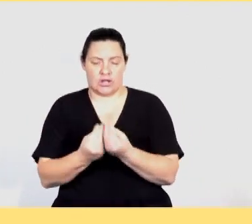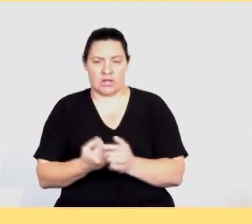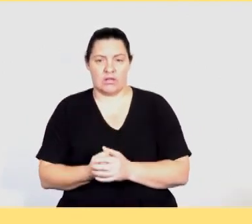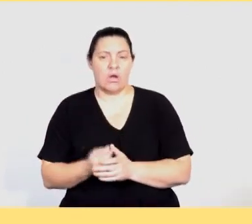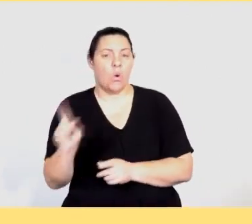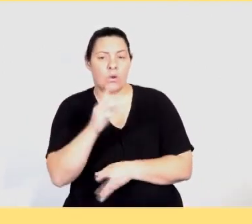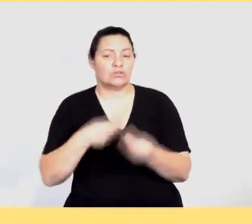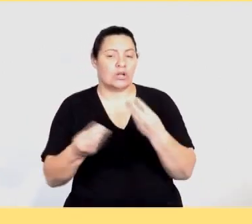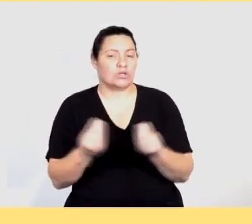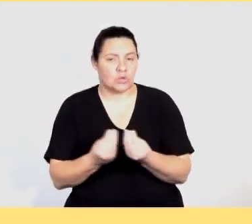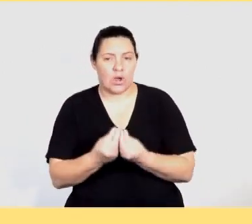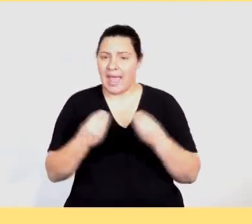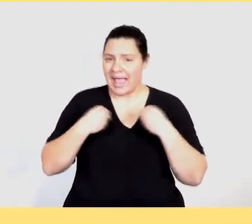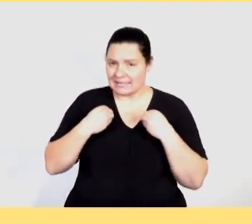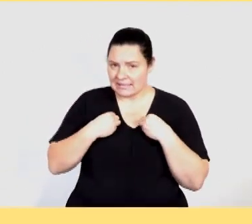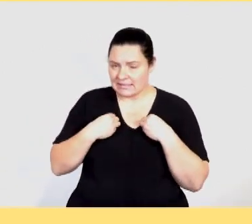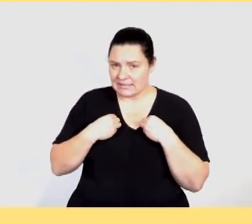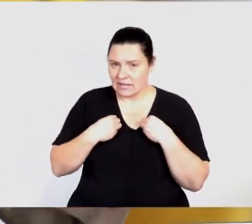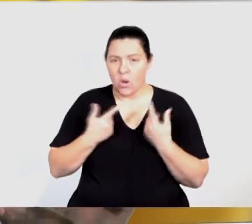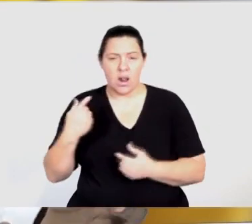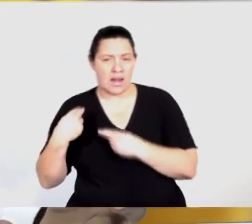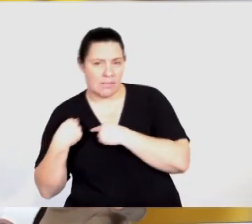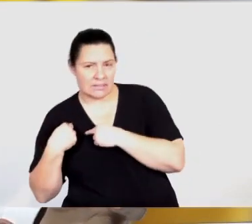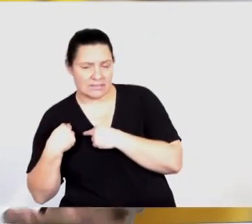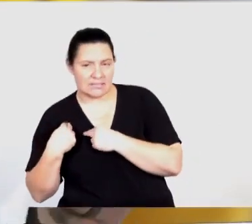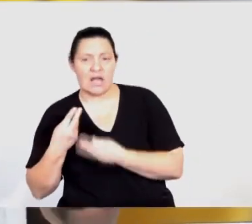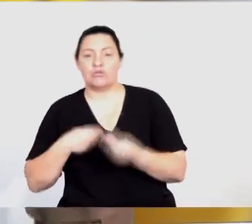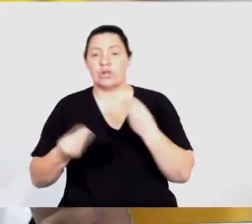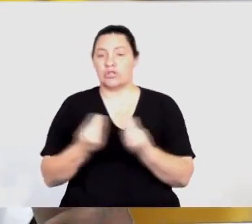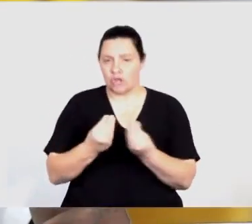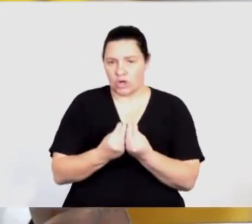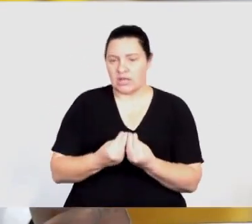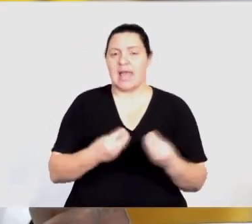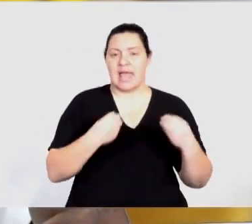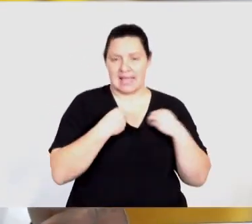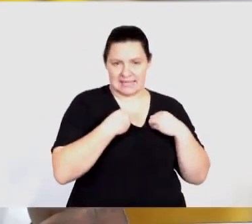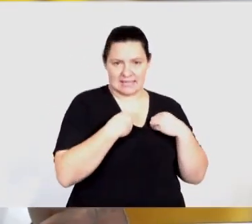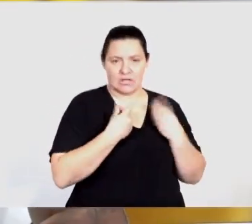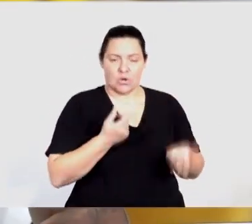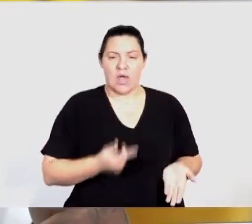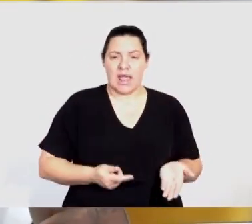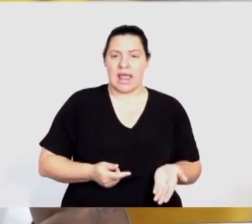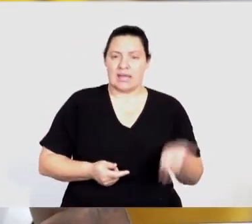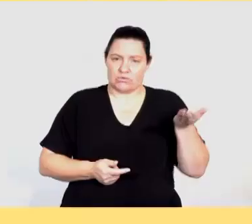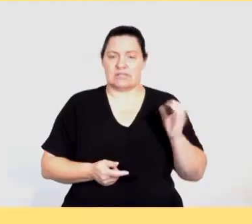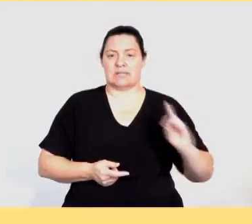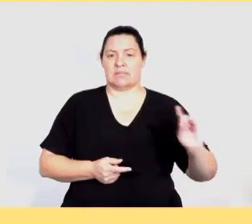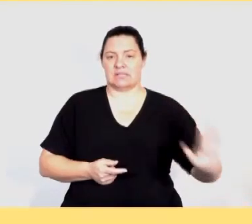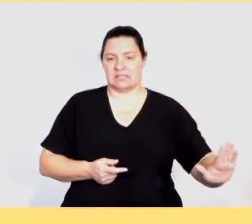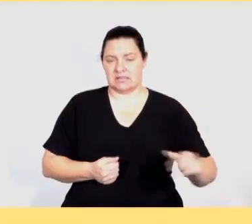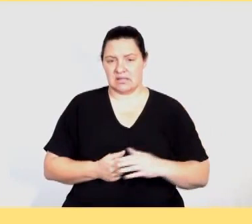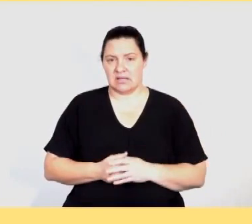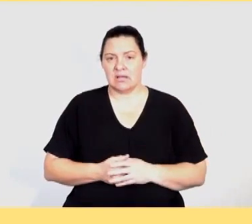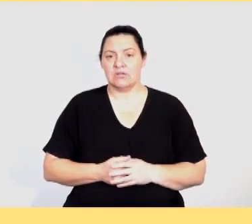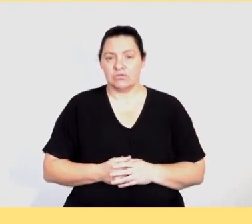stock. What is trading stock? An asset or a liability? Thank you. Trading stock is an asset, so it will increase on the